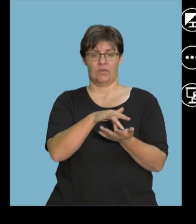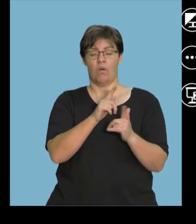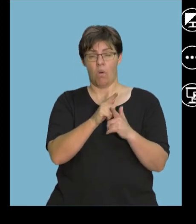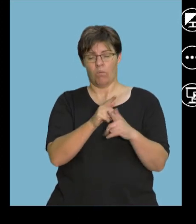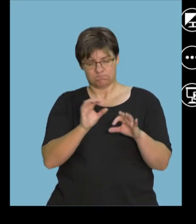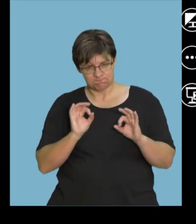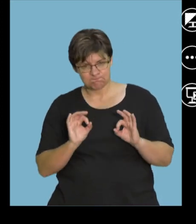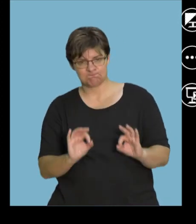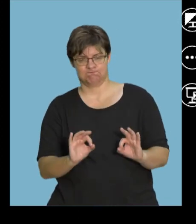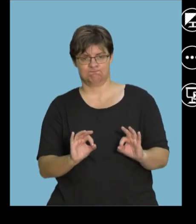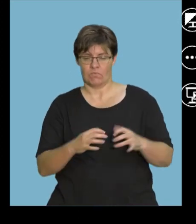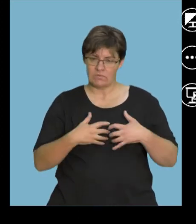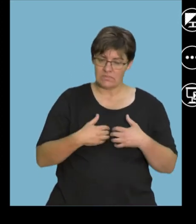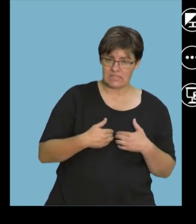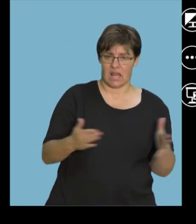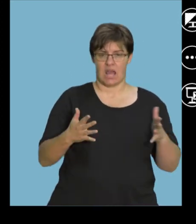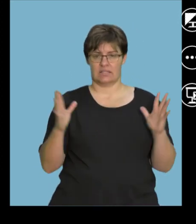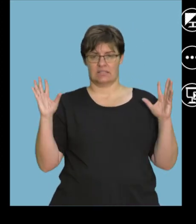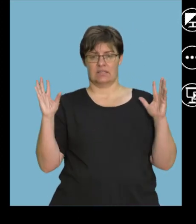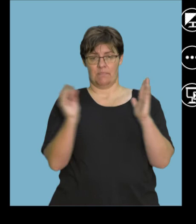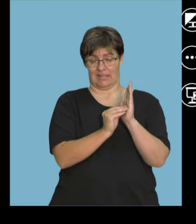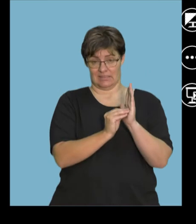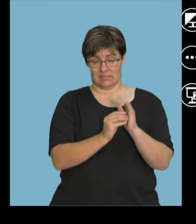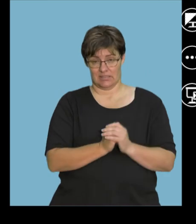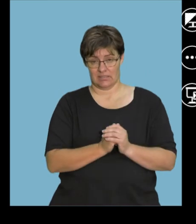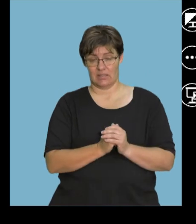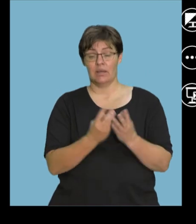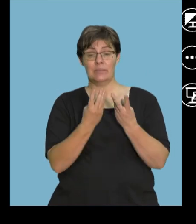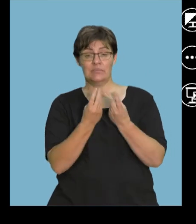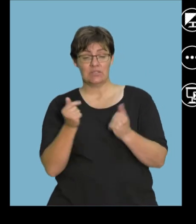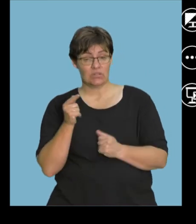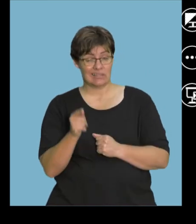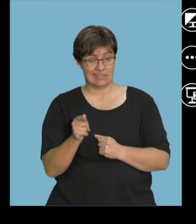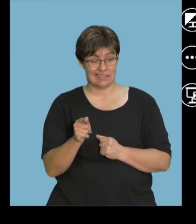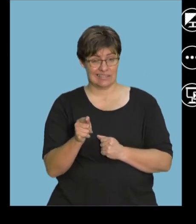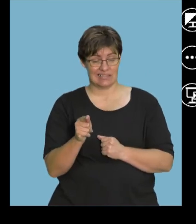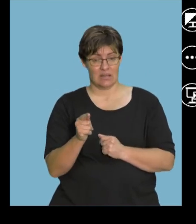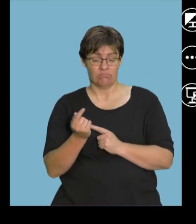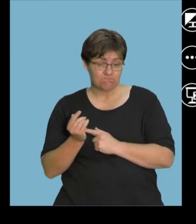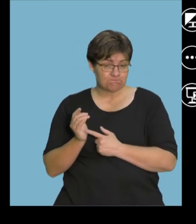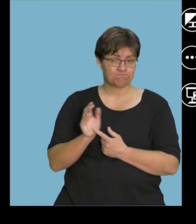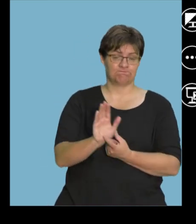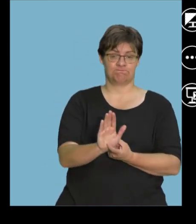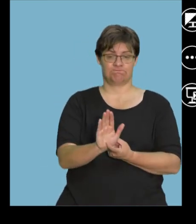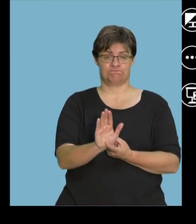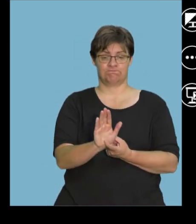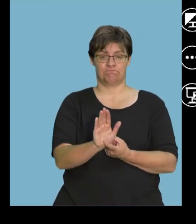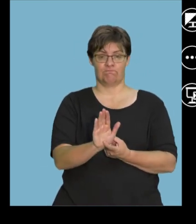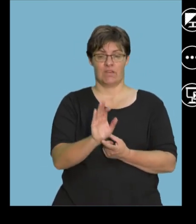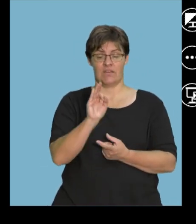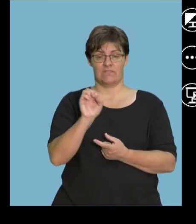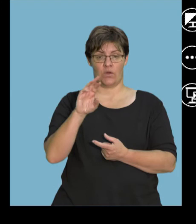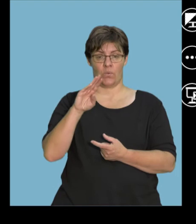or the actual origin of magnetism. So for materials that display or